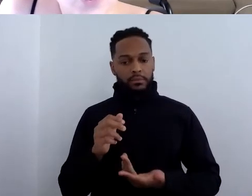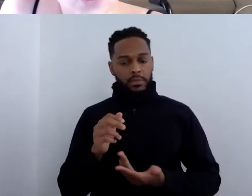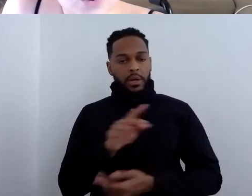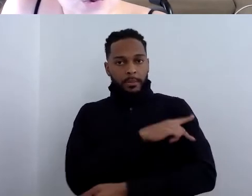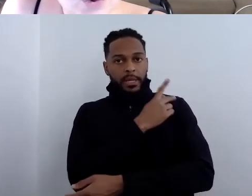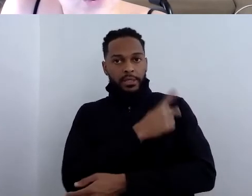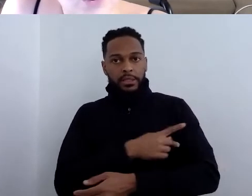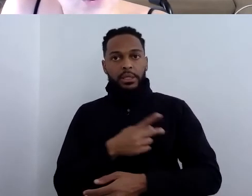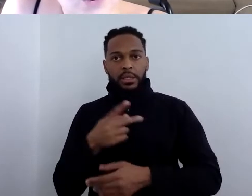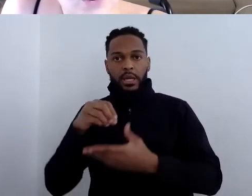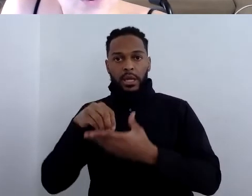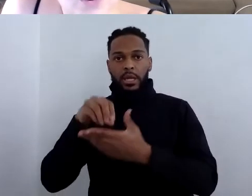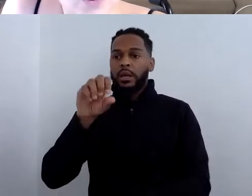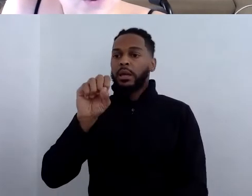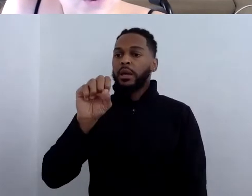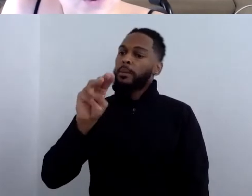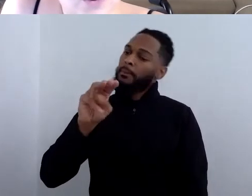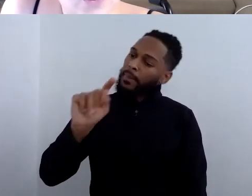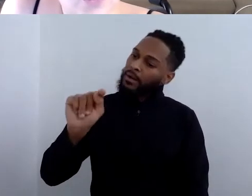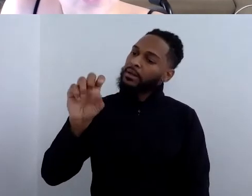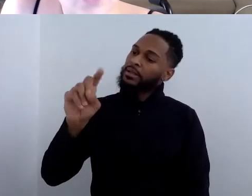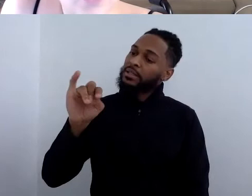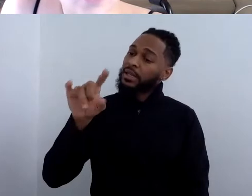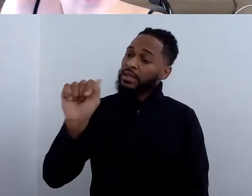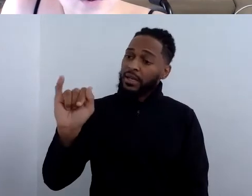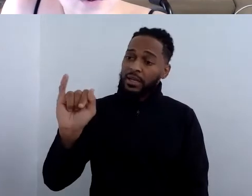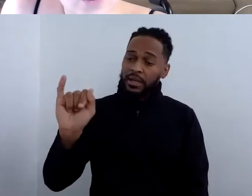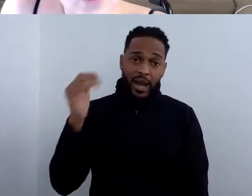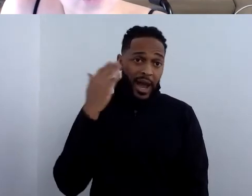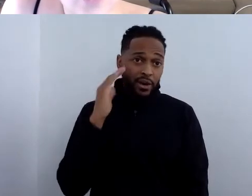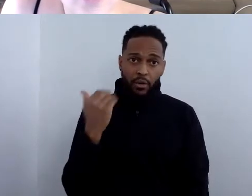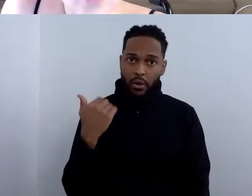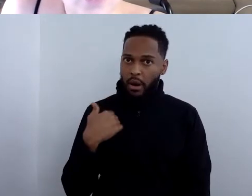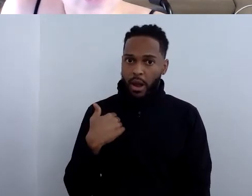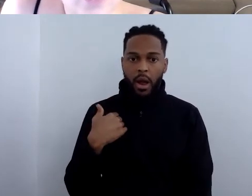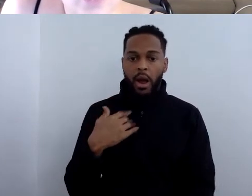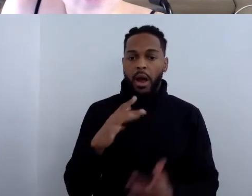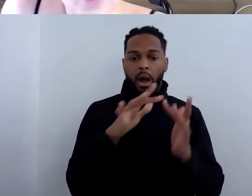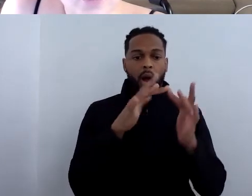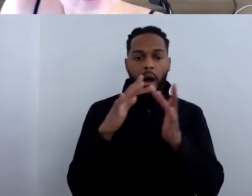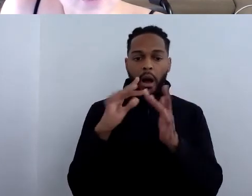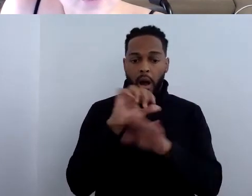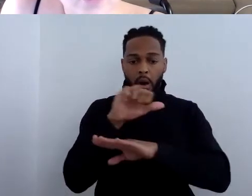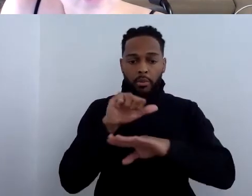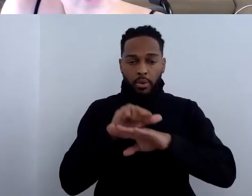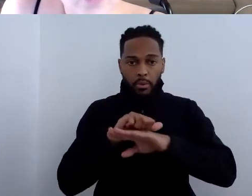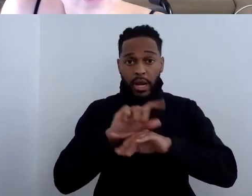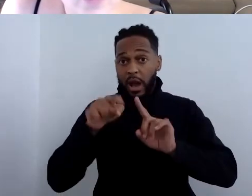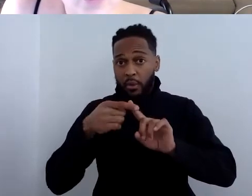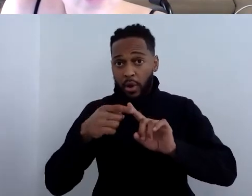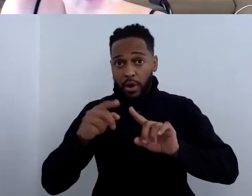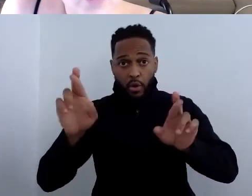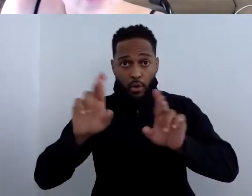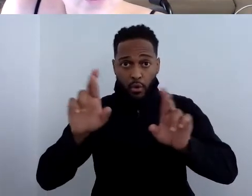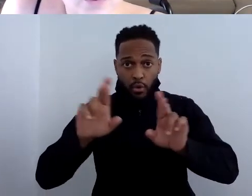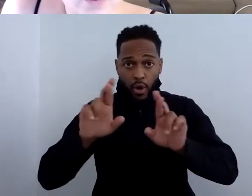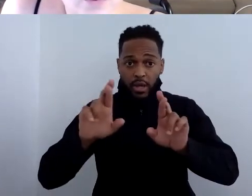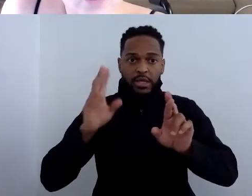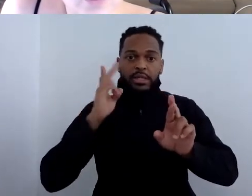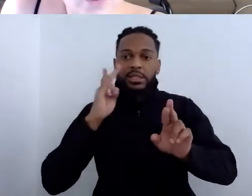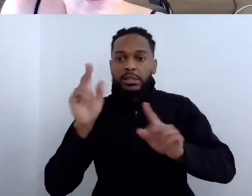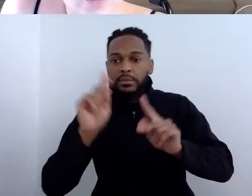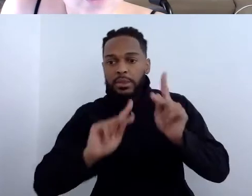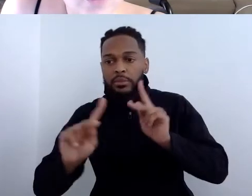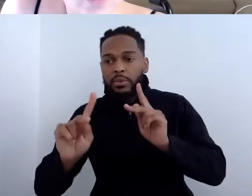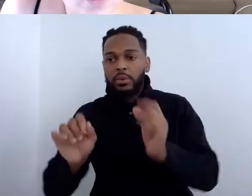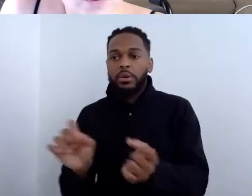know who had virtual appointments and when they were ready to see patients face to face. Yeah,